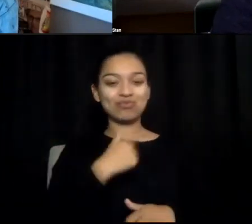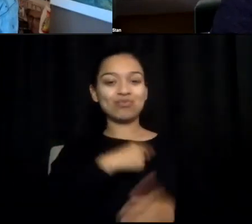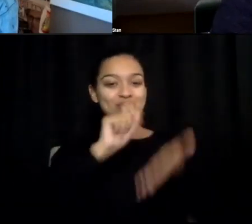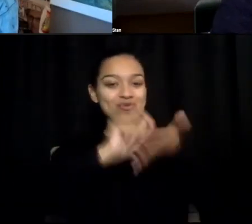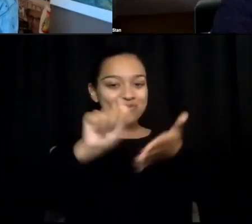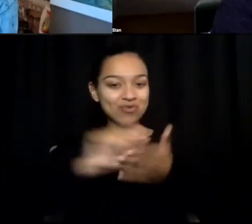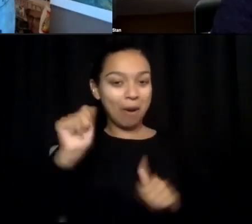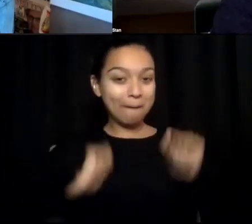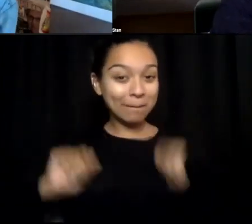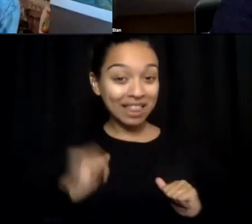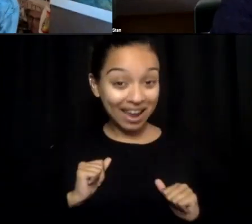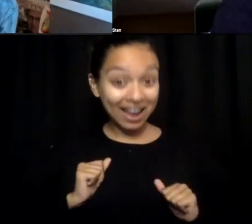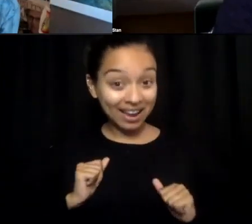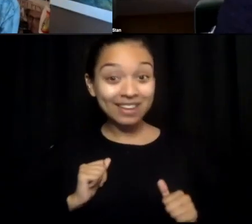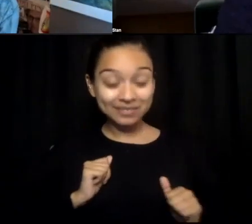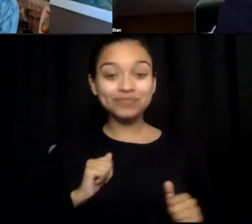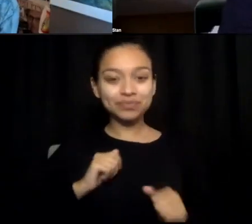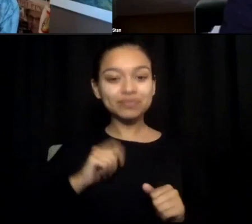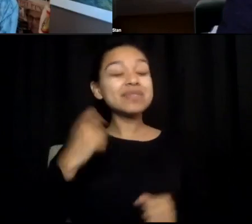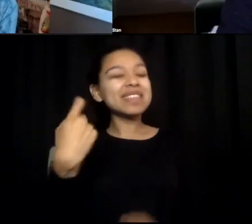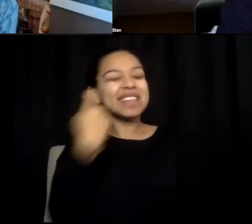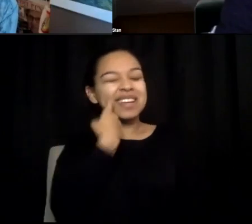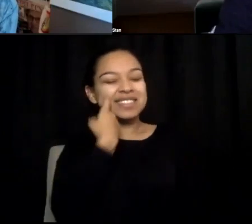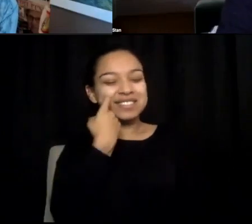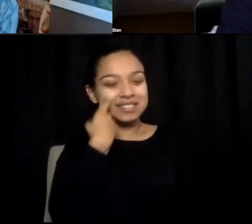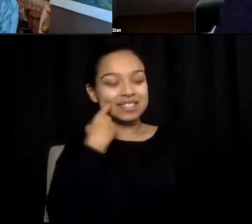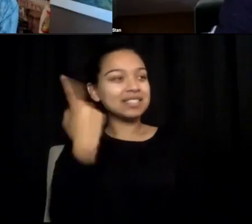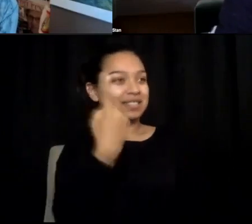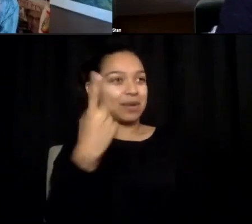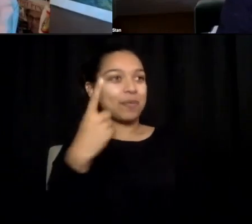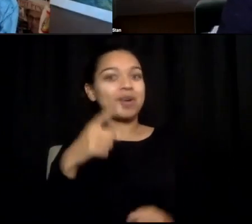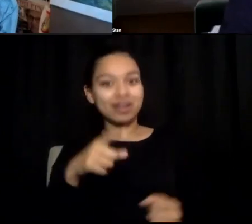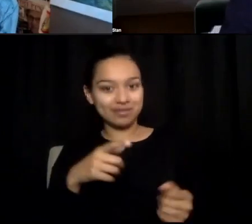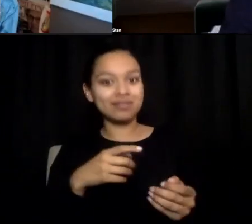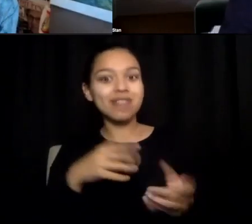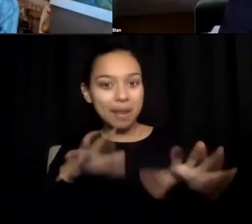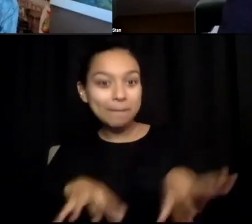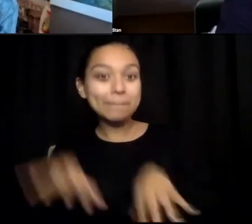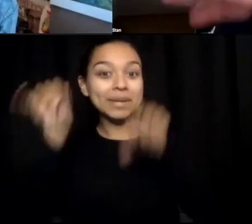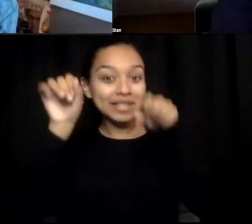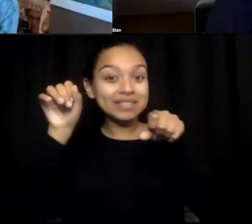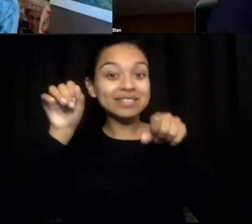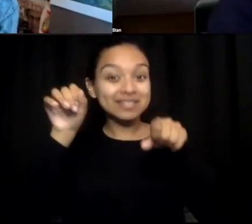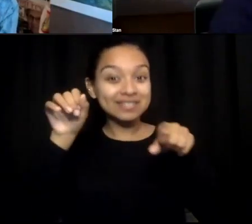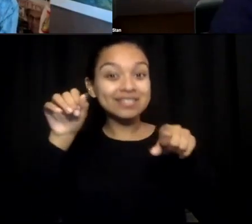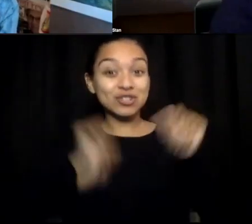exclusive. It just got picked up to have its world premiere in Dallas in 2023. This is